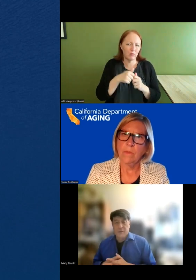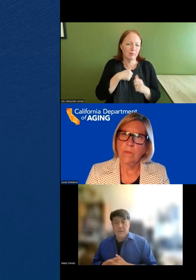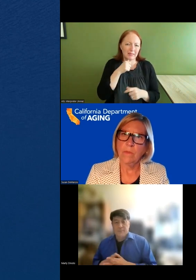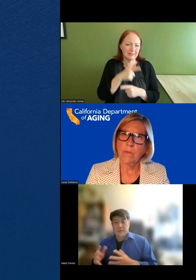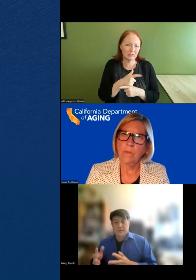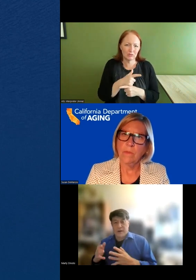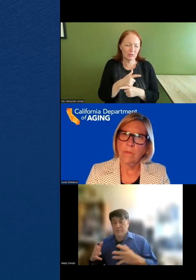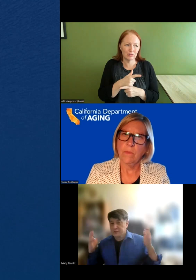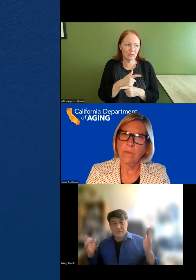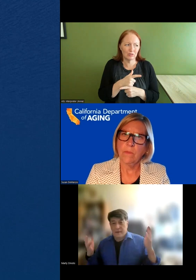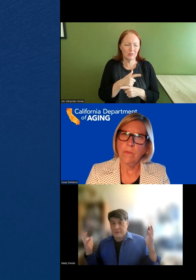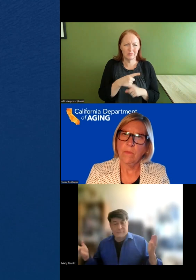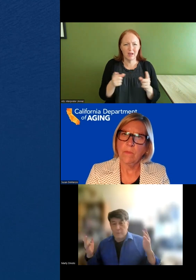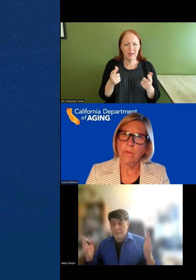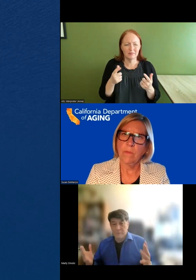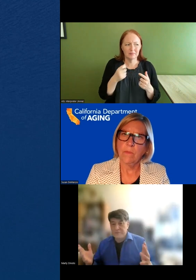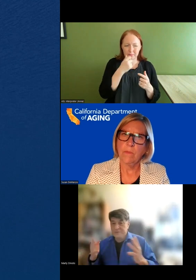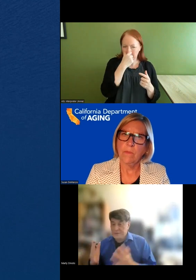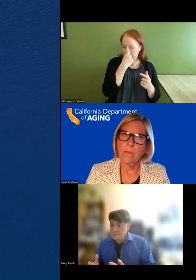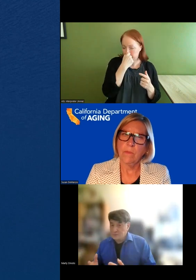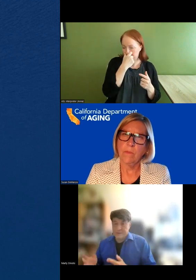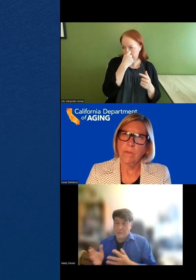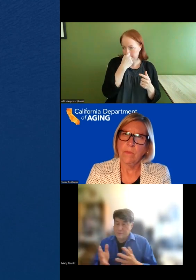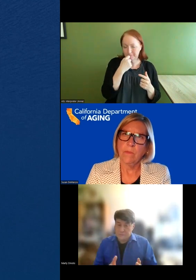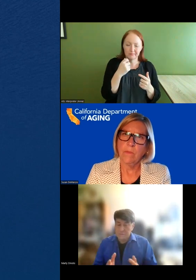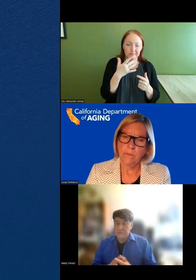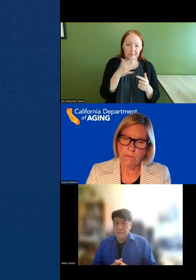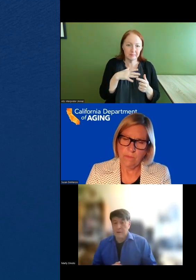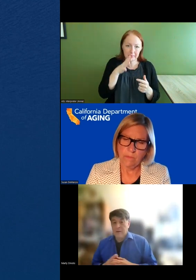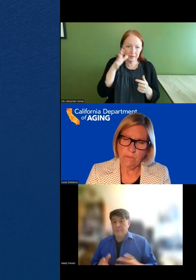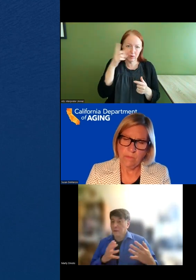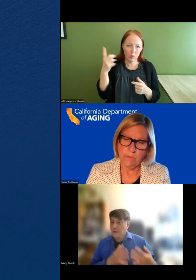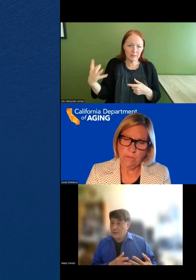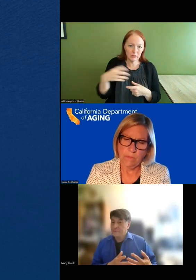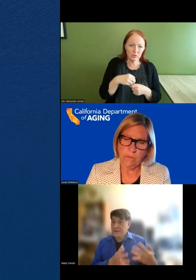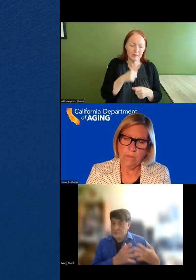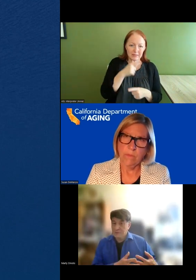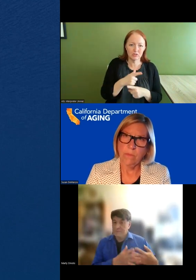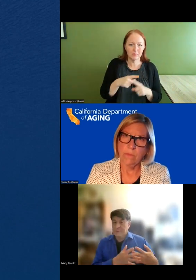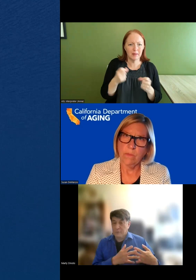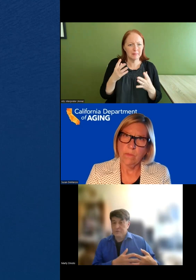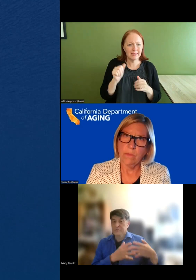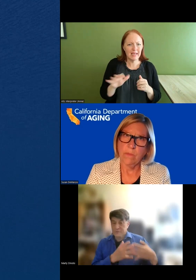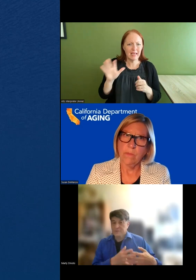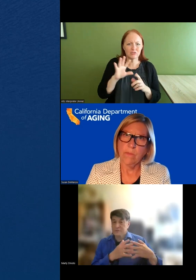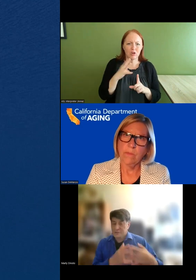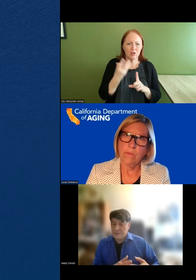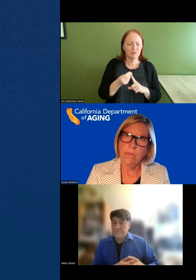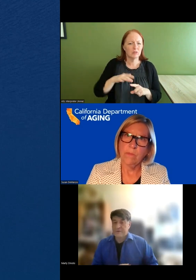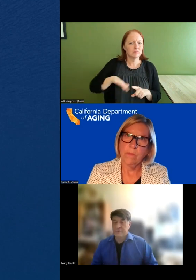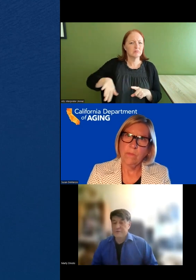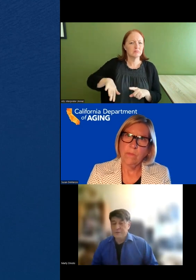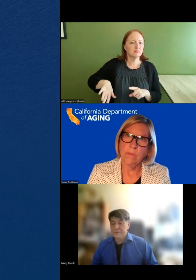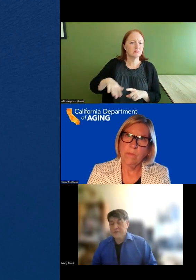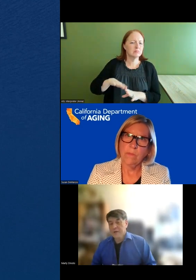sister, but that was just, for whatever reasons, they didn't do that. They always included her. But a lot of Asian cultures, the